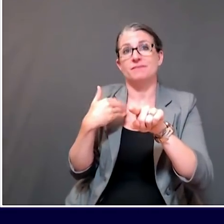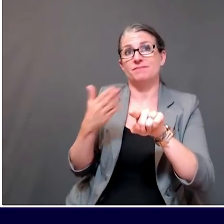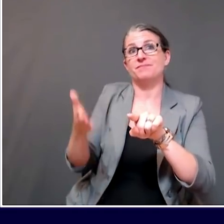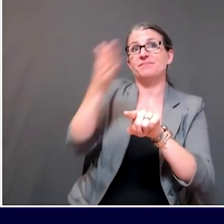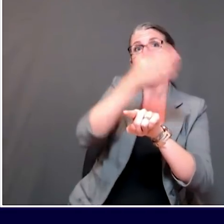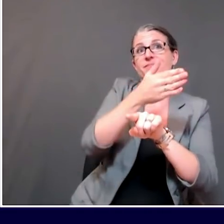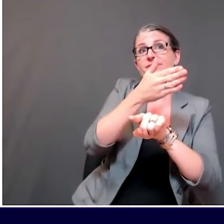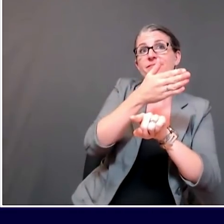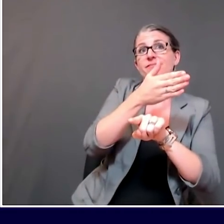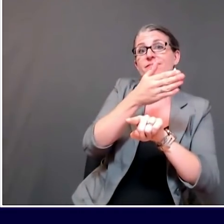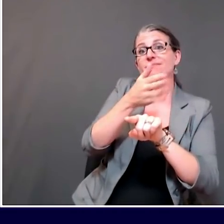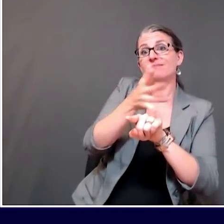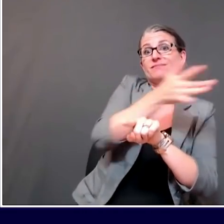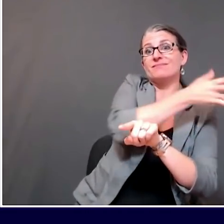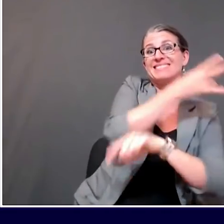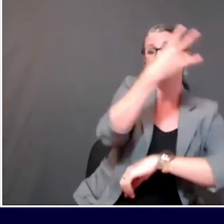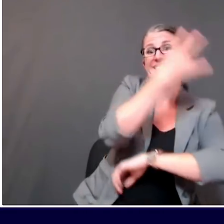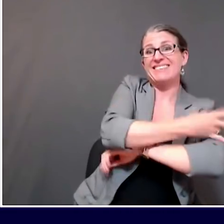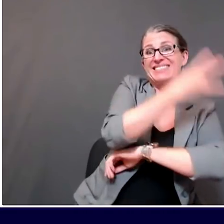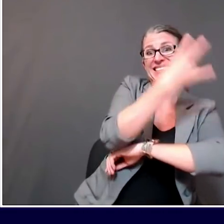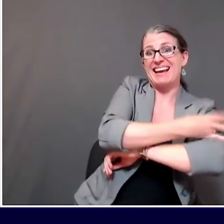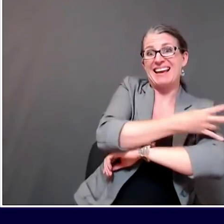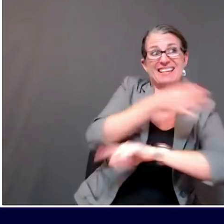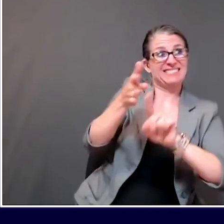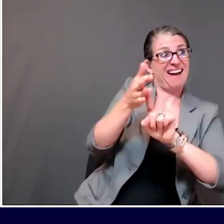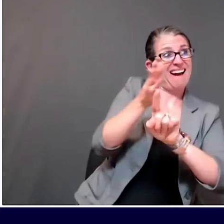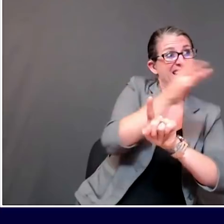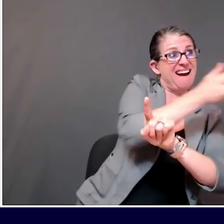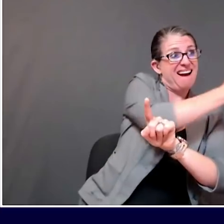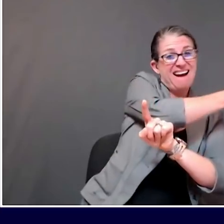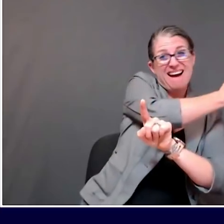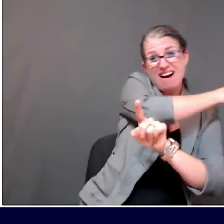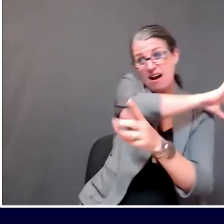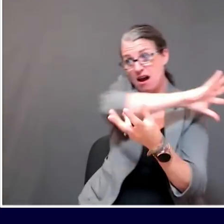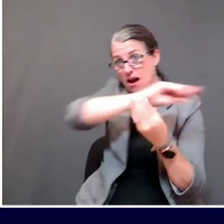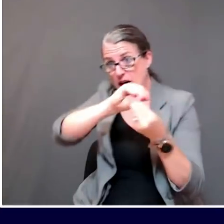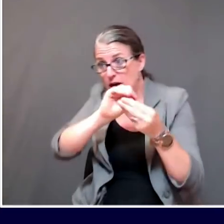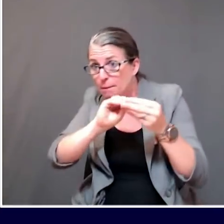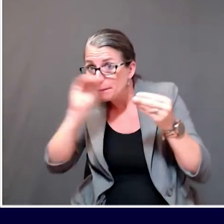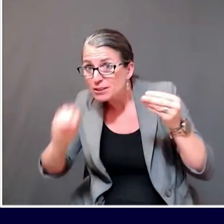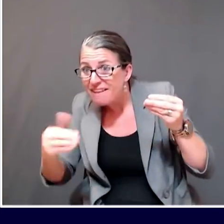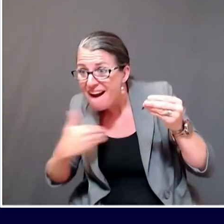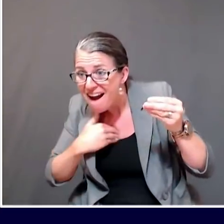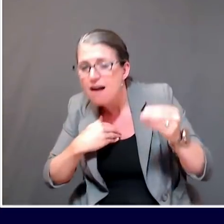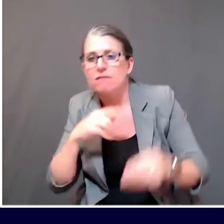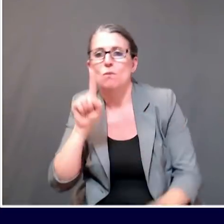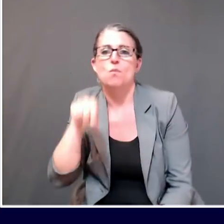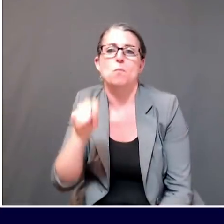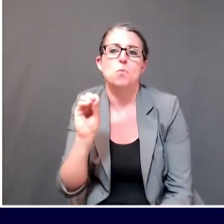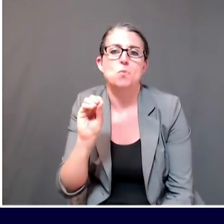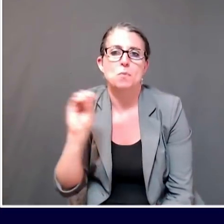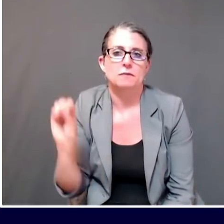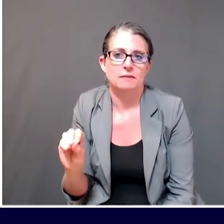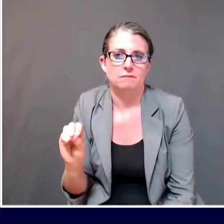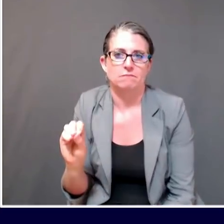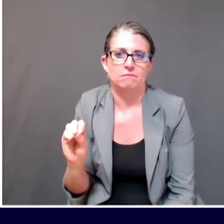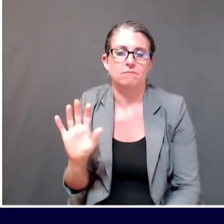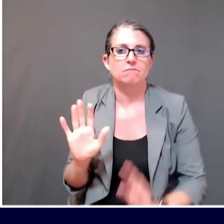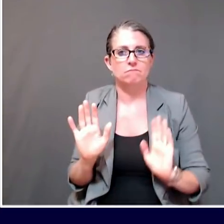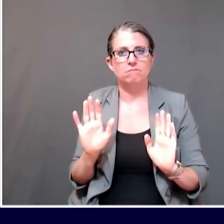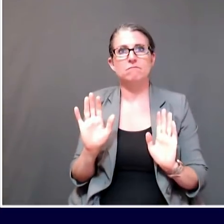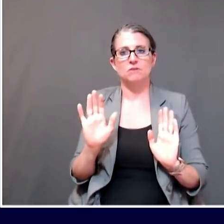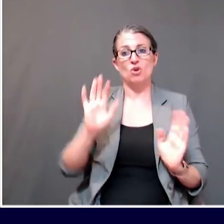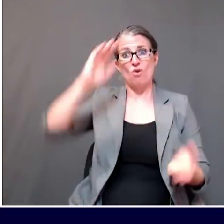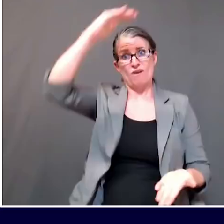When you think about it in terms of testing volume as well, this increase of testing that was reported yesterday, over